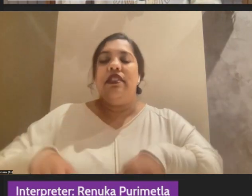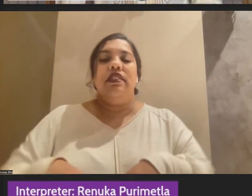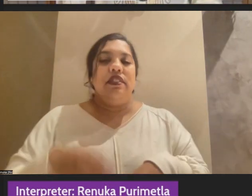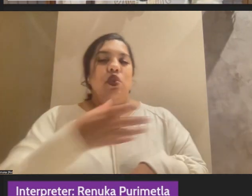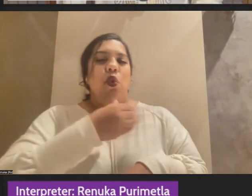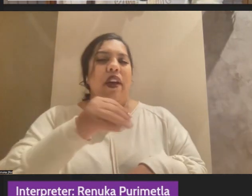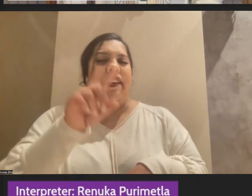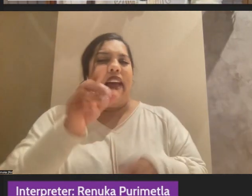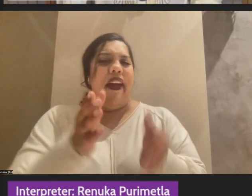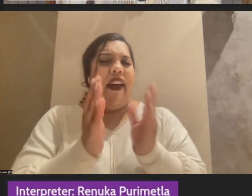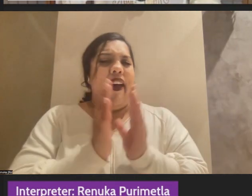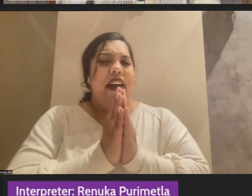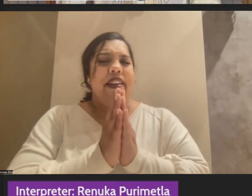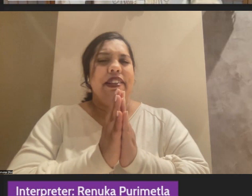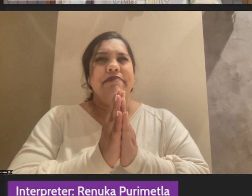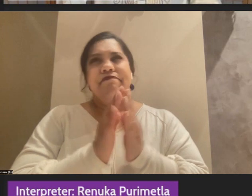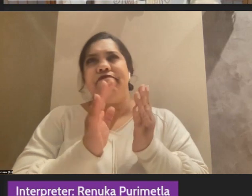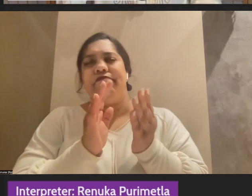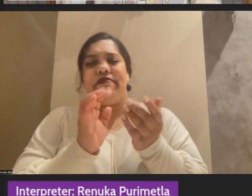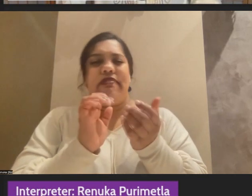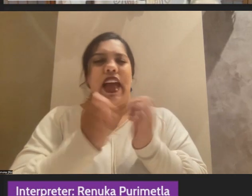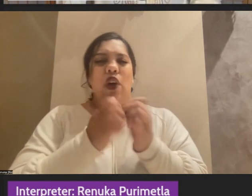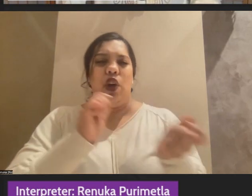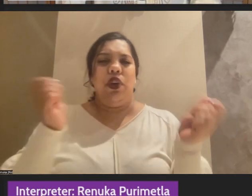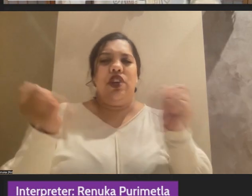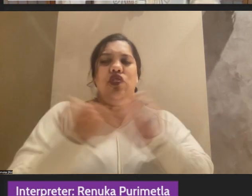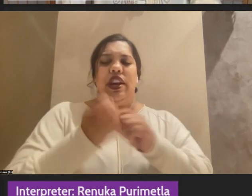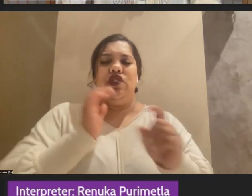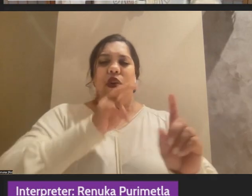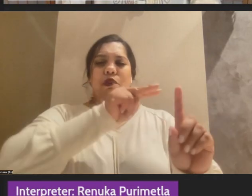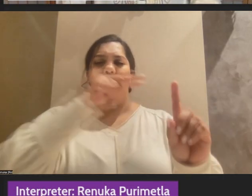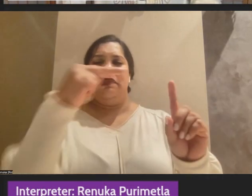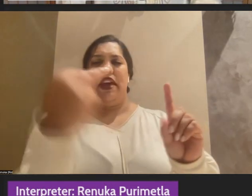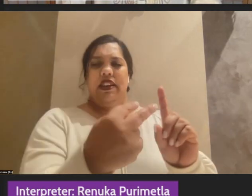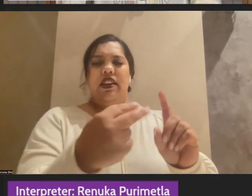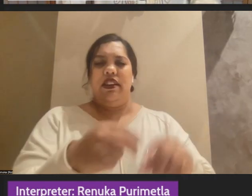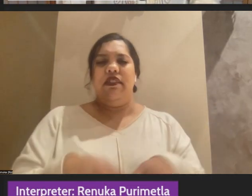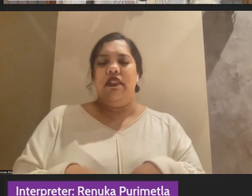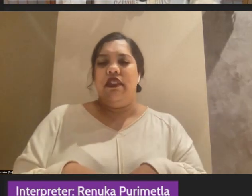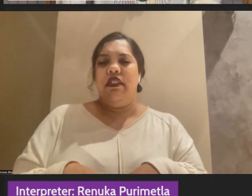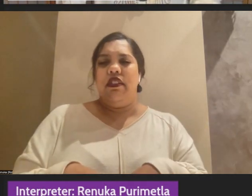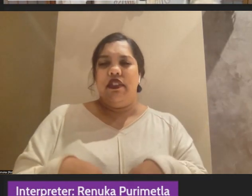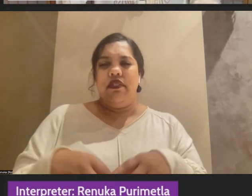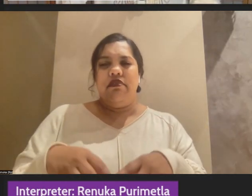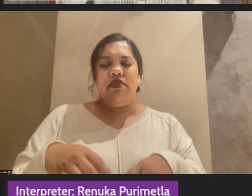tried, do something we have never done. We have to do something